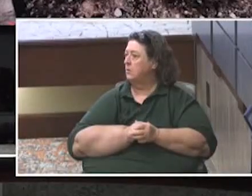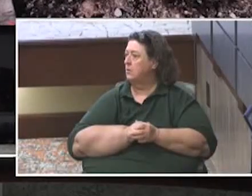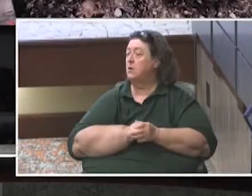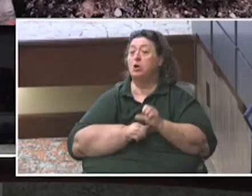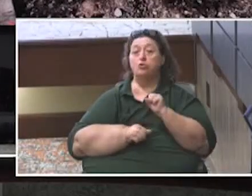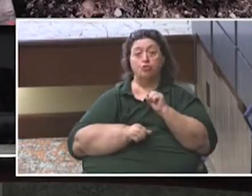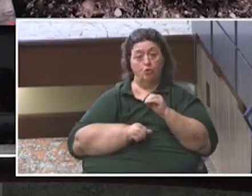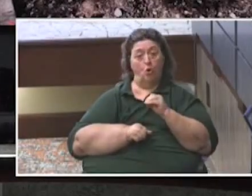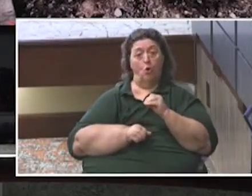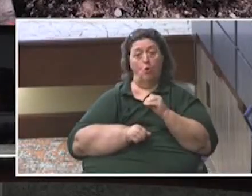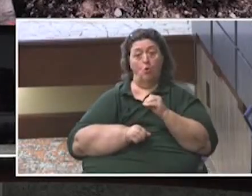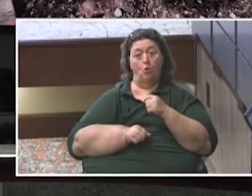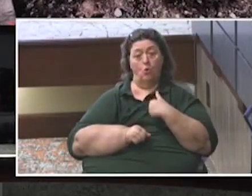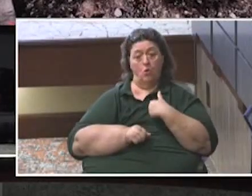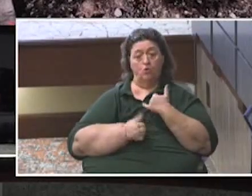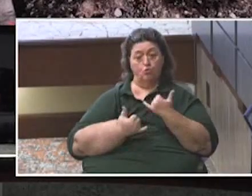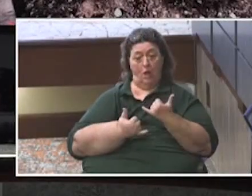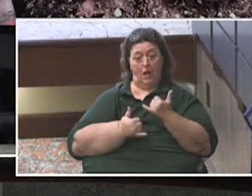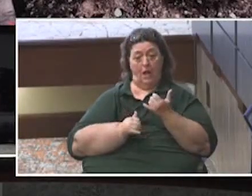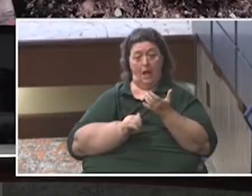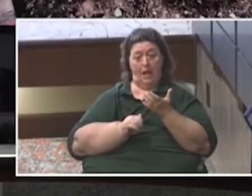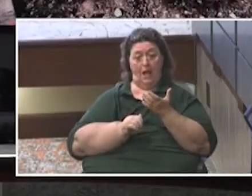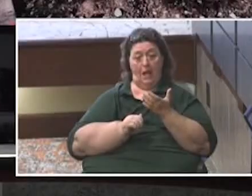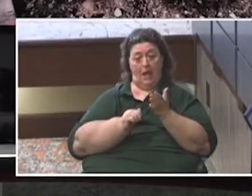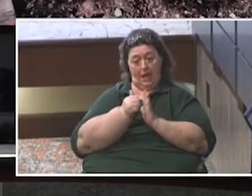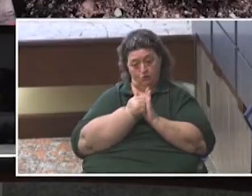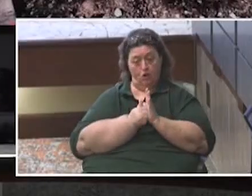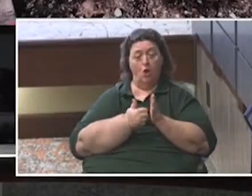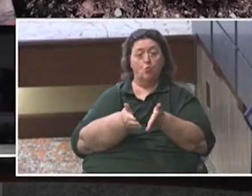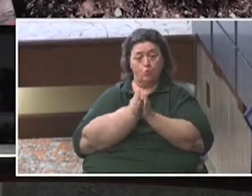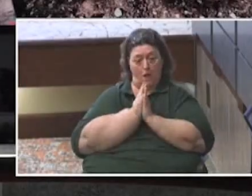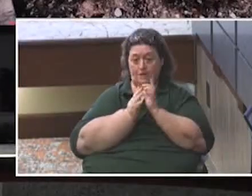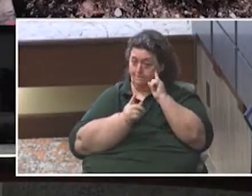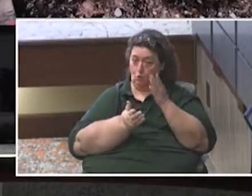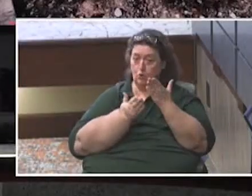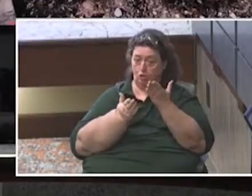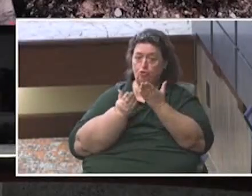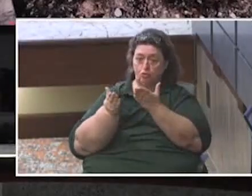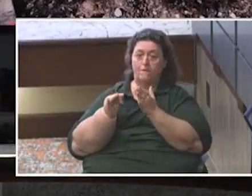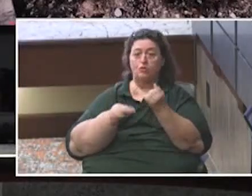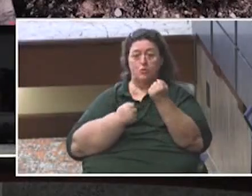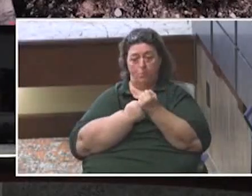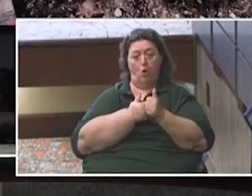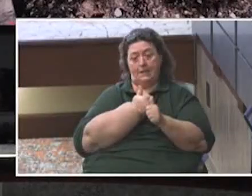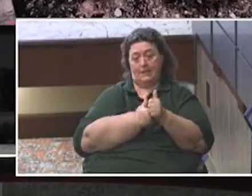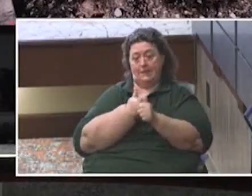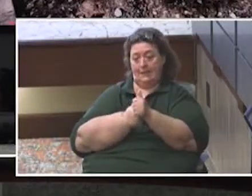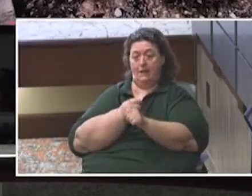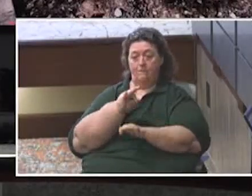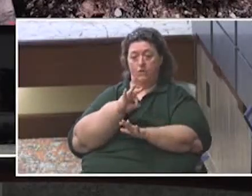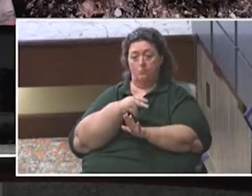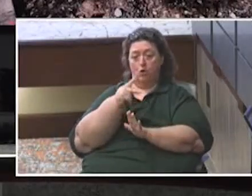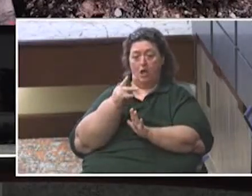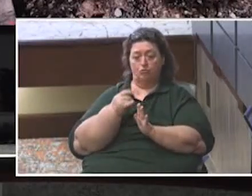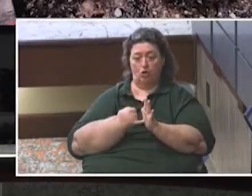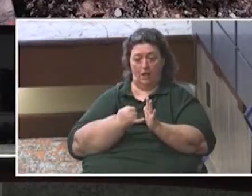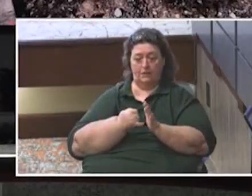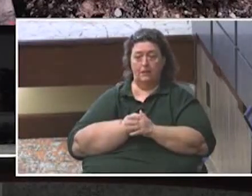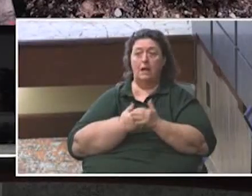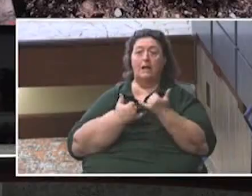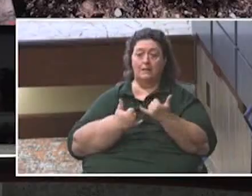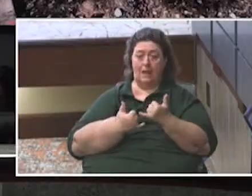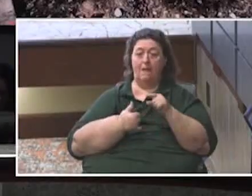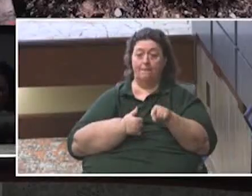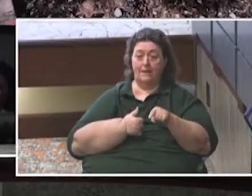So on tonight's agenda, you have requests for resolutions of support for each of the projects. Now,